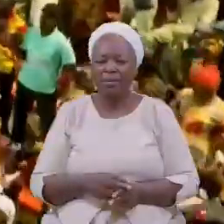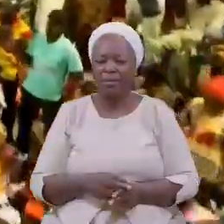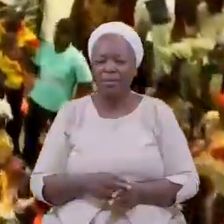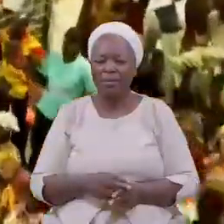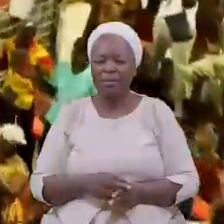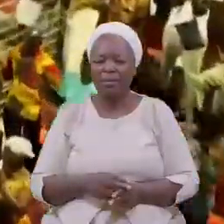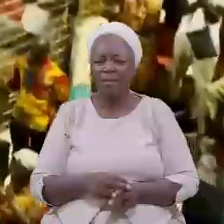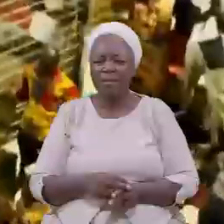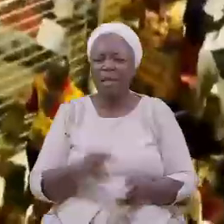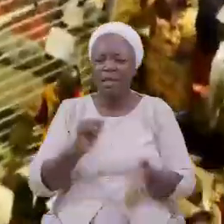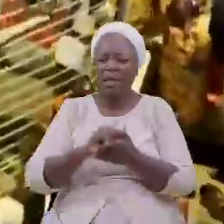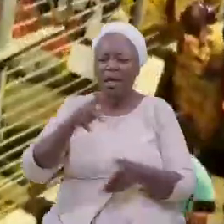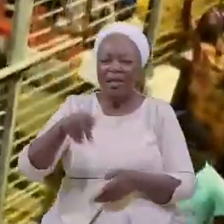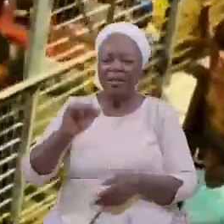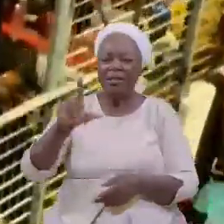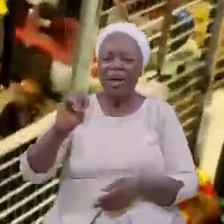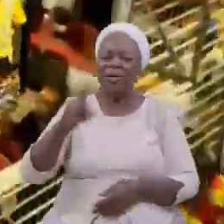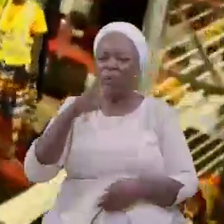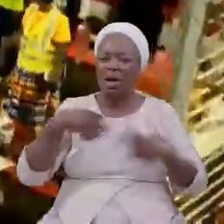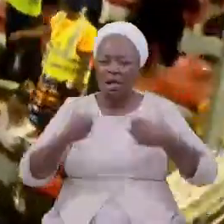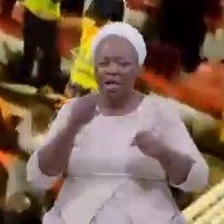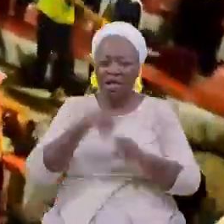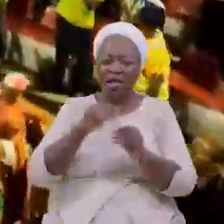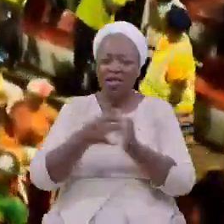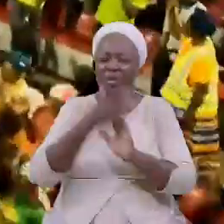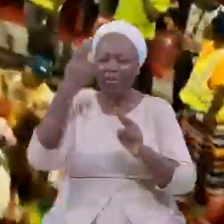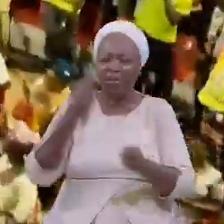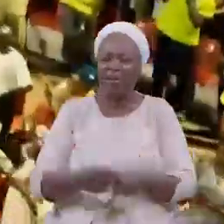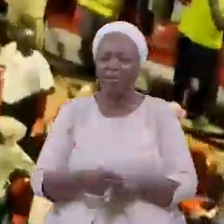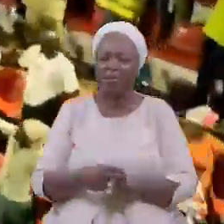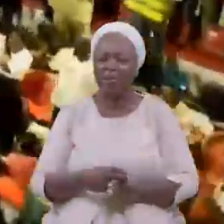That pile, you're healed in Jesus' name.